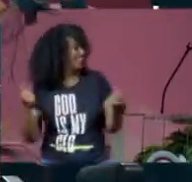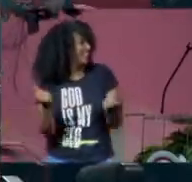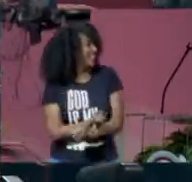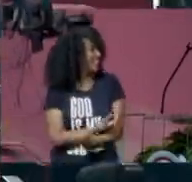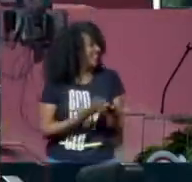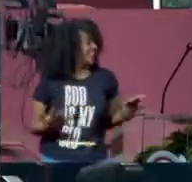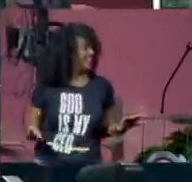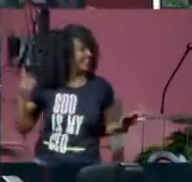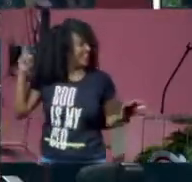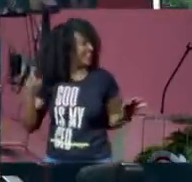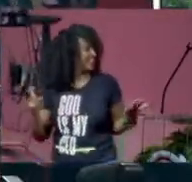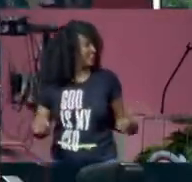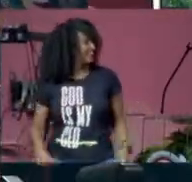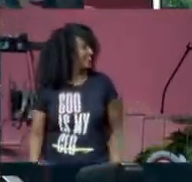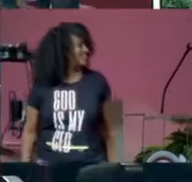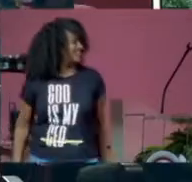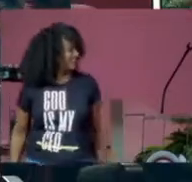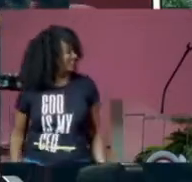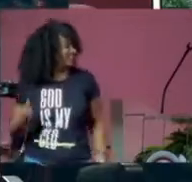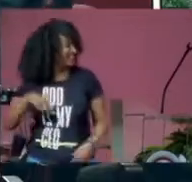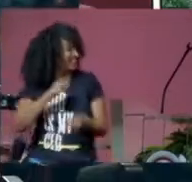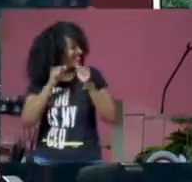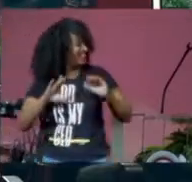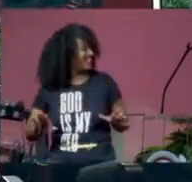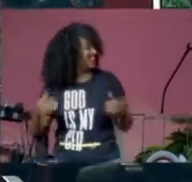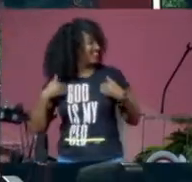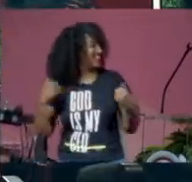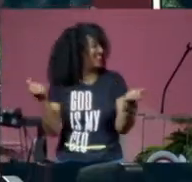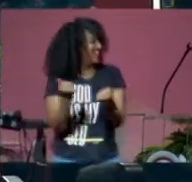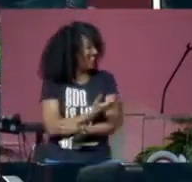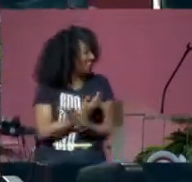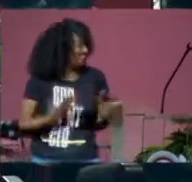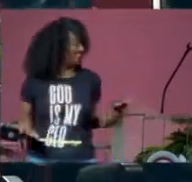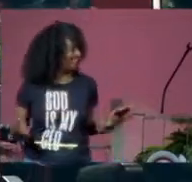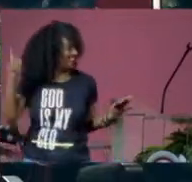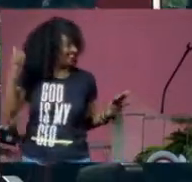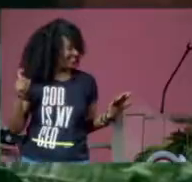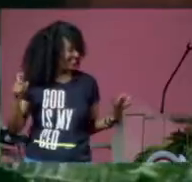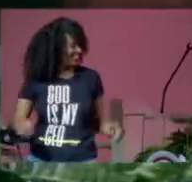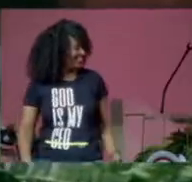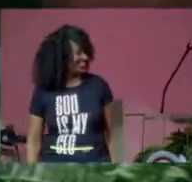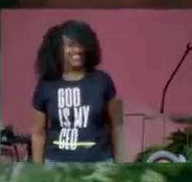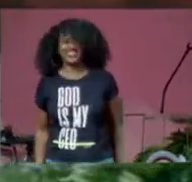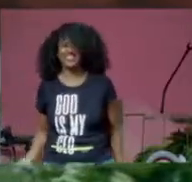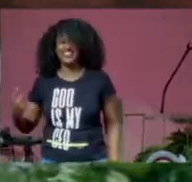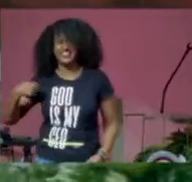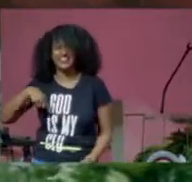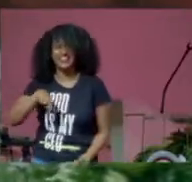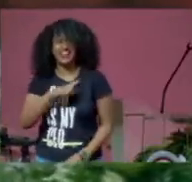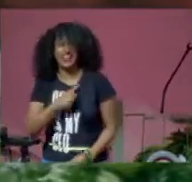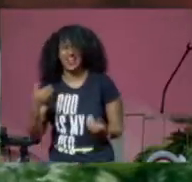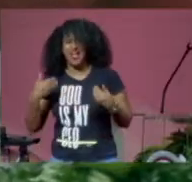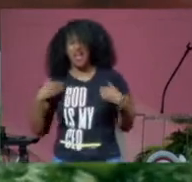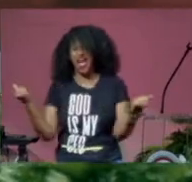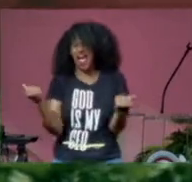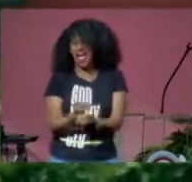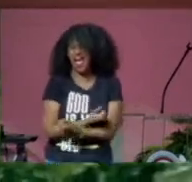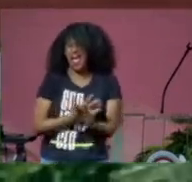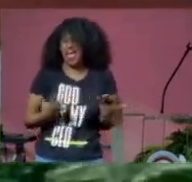We got everything we need. We bless, we bless, we bless, we bless. We got everything we need. We bless, we bless, we bless, we bless. We